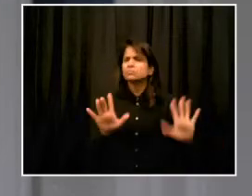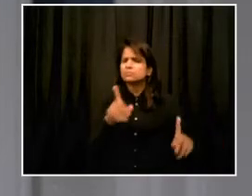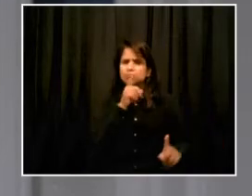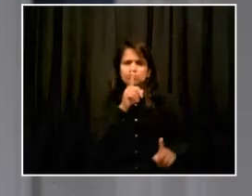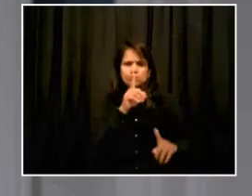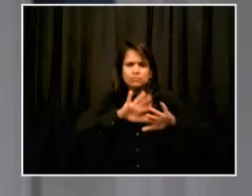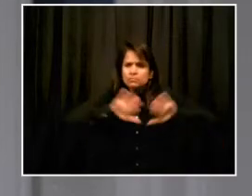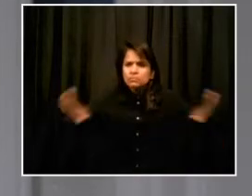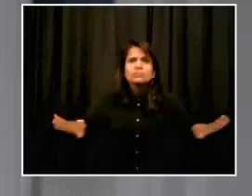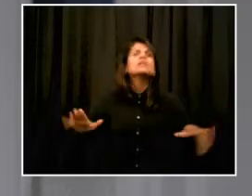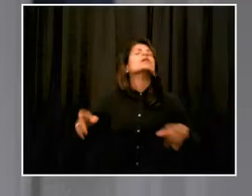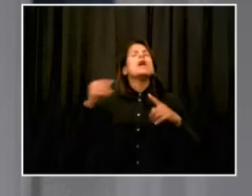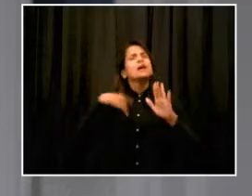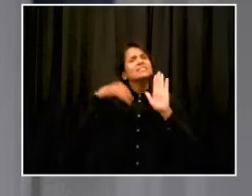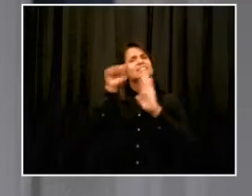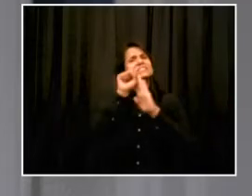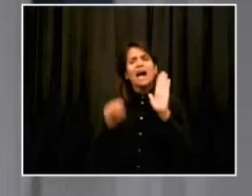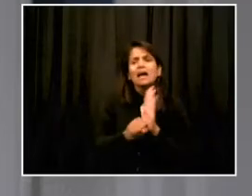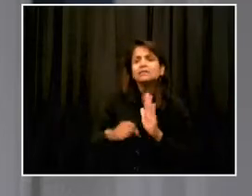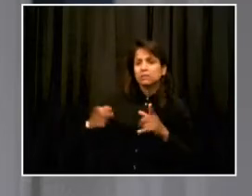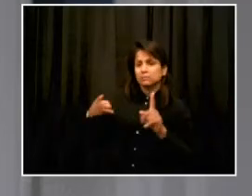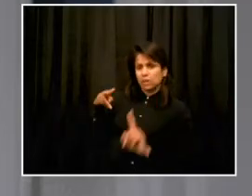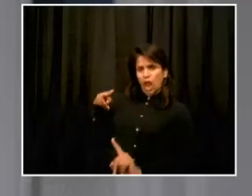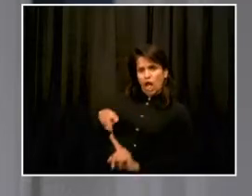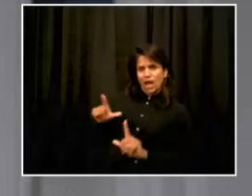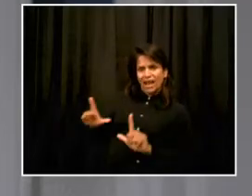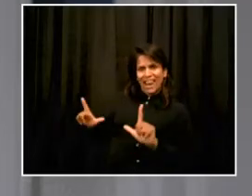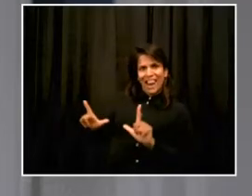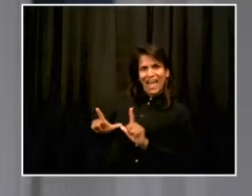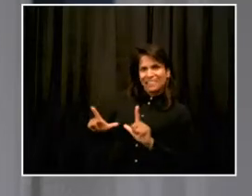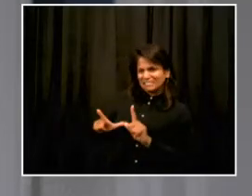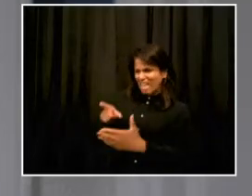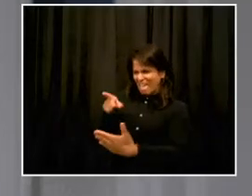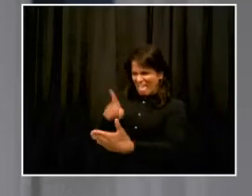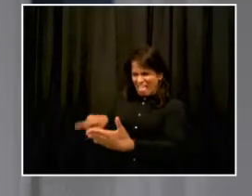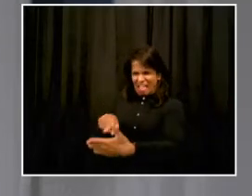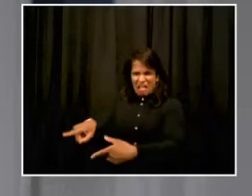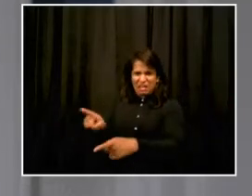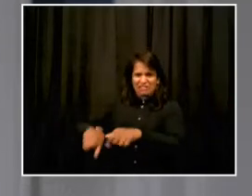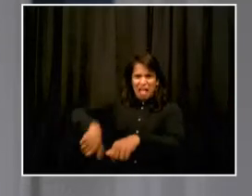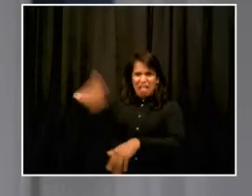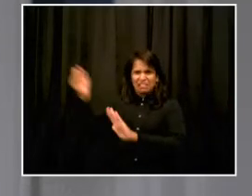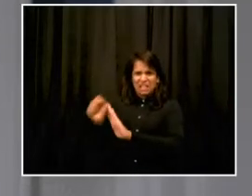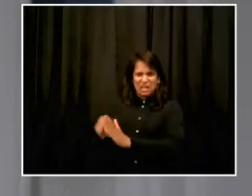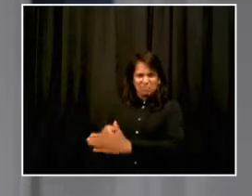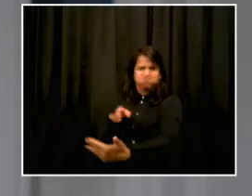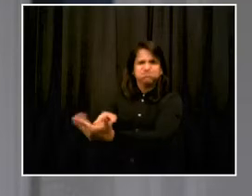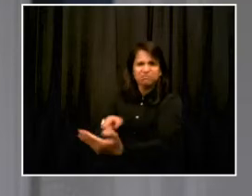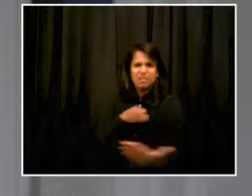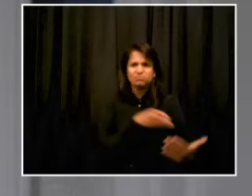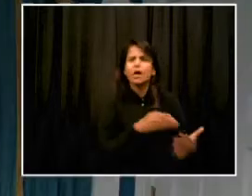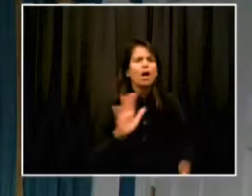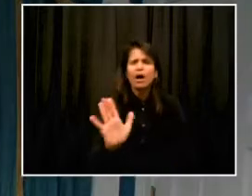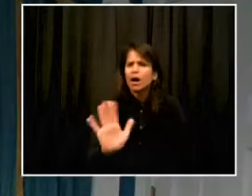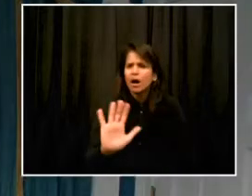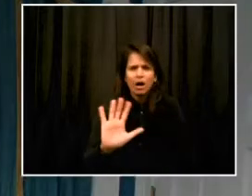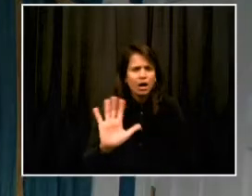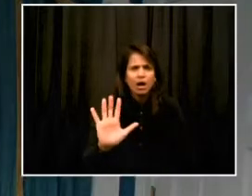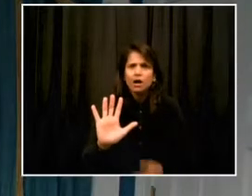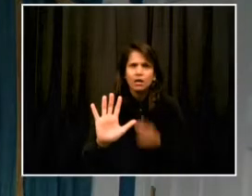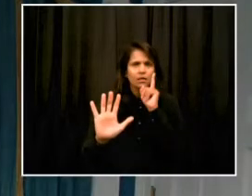that pattern throughout the day, and that is how the checkpoint would be conducted at different locations. Go ahead, Juliet.